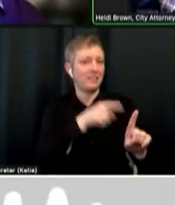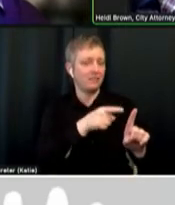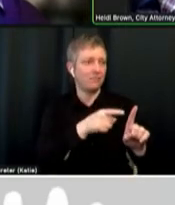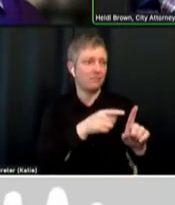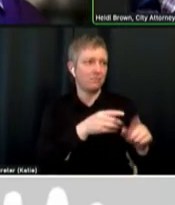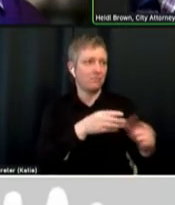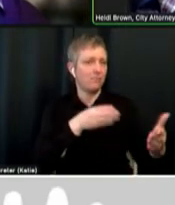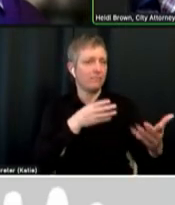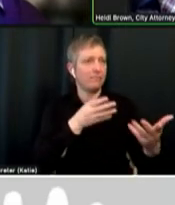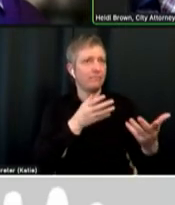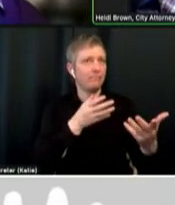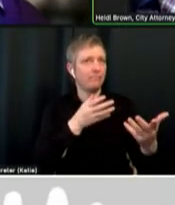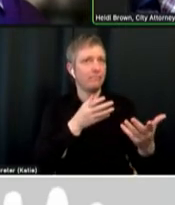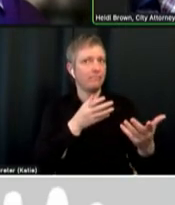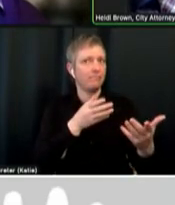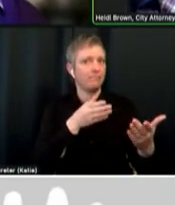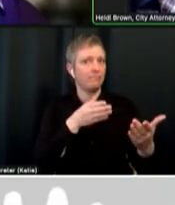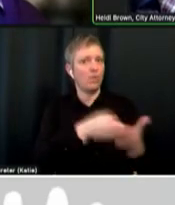from